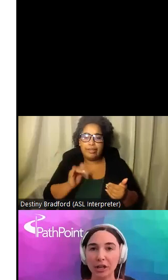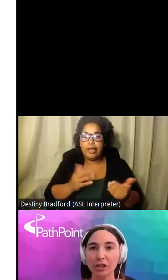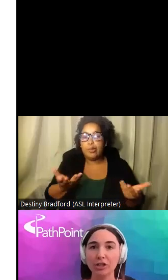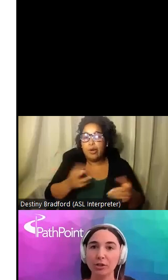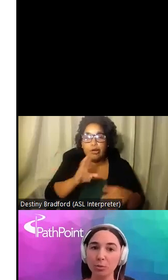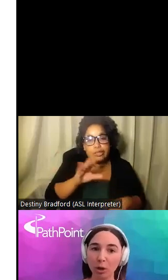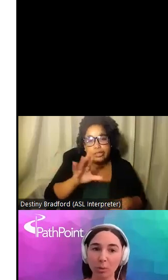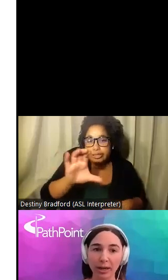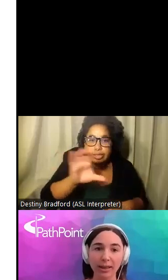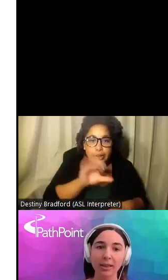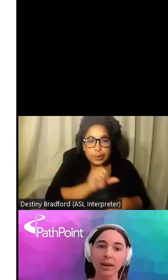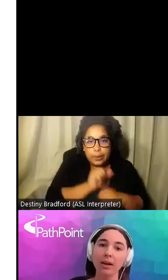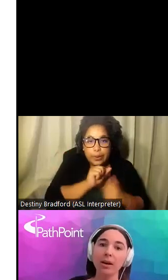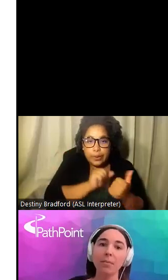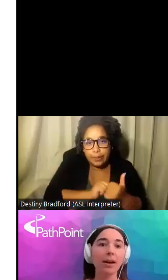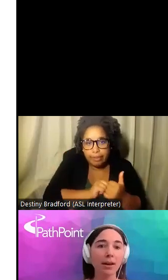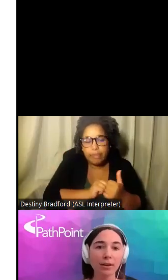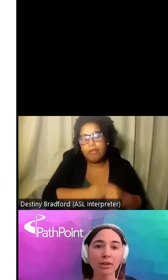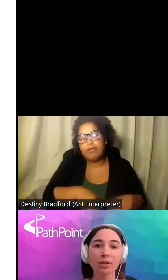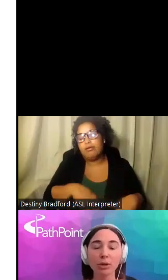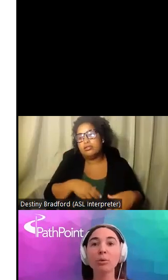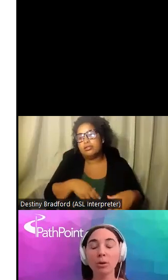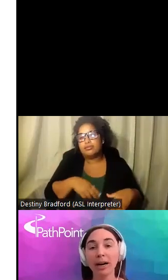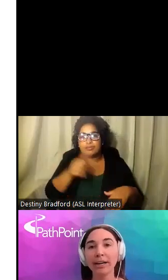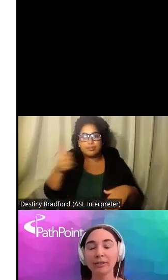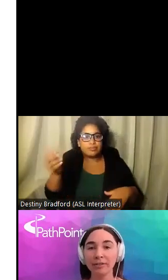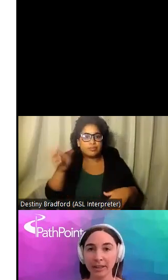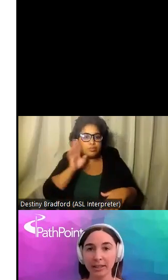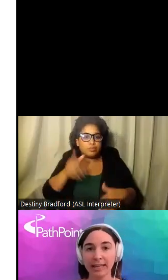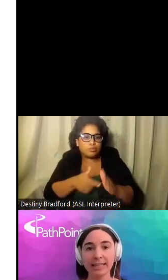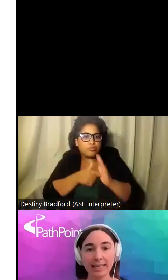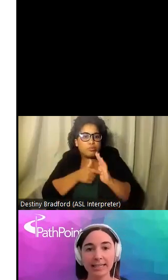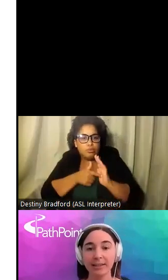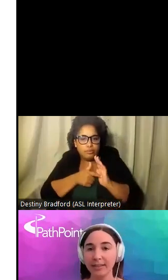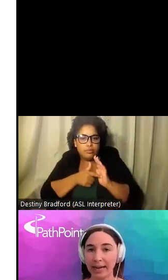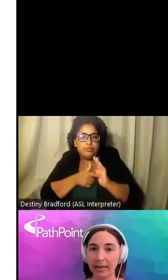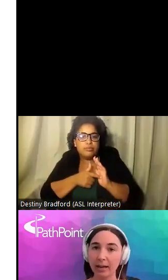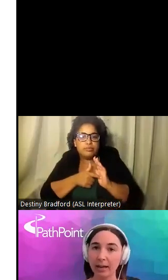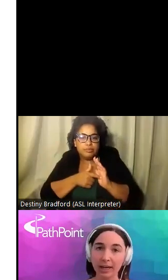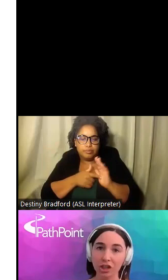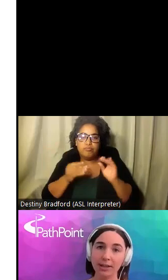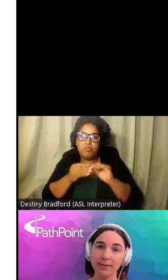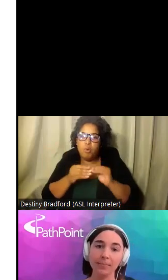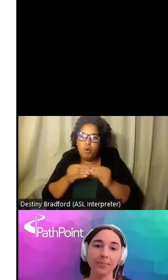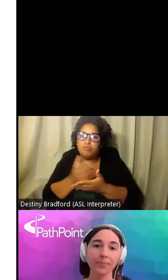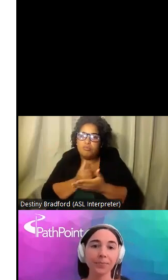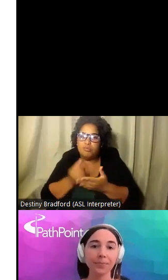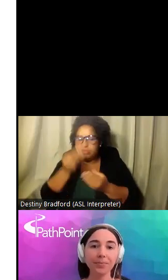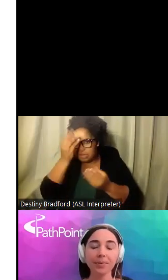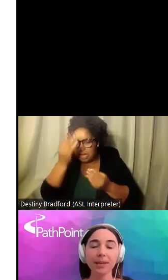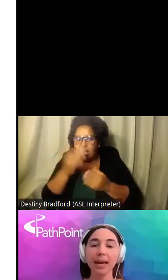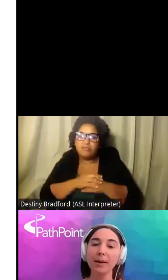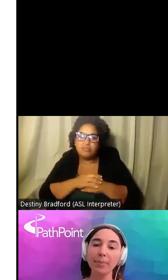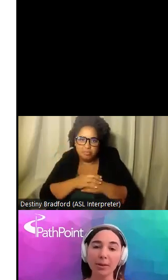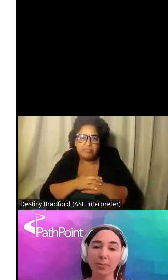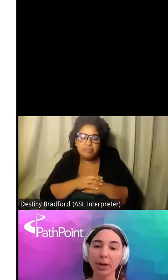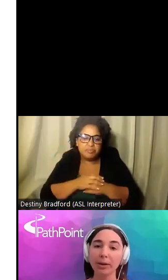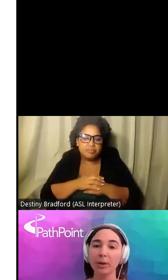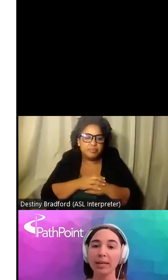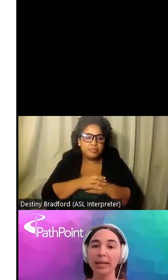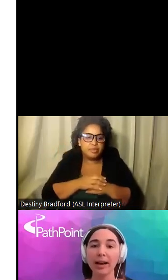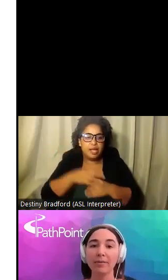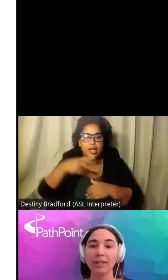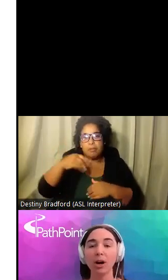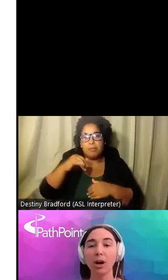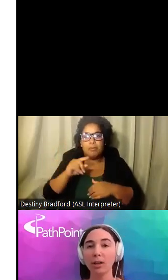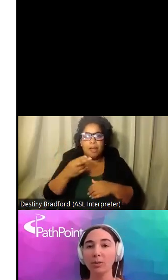regional centers do you work with? But others will require fairly extensive data collection. At PathPoint,